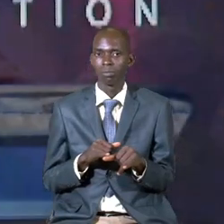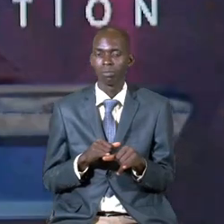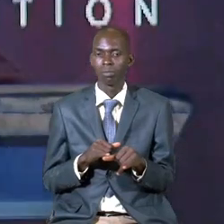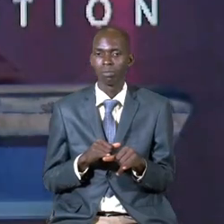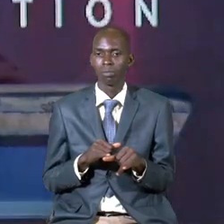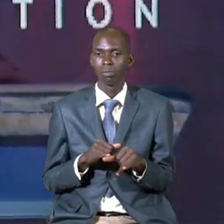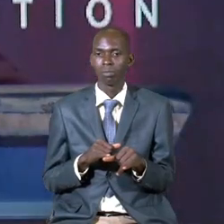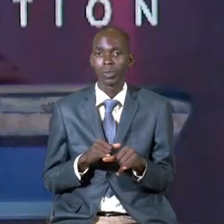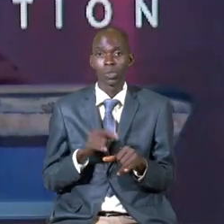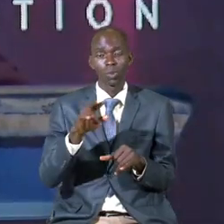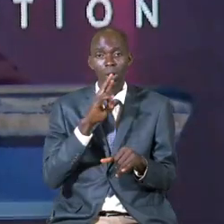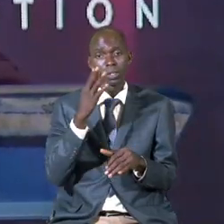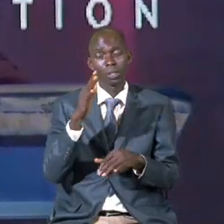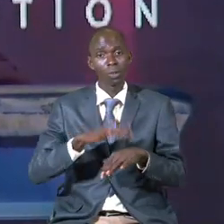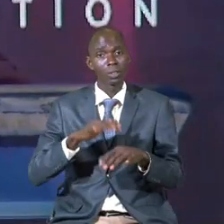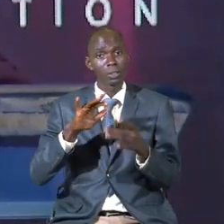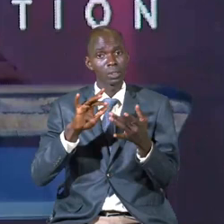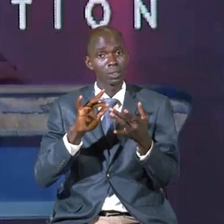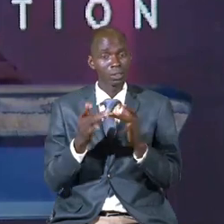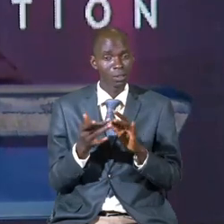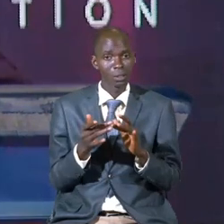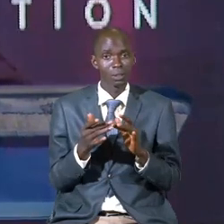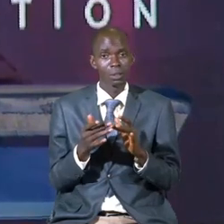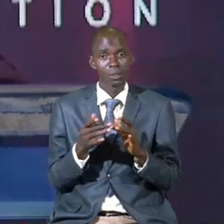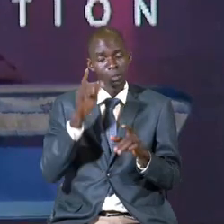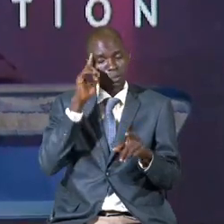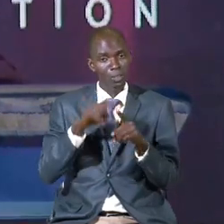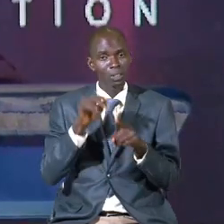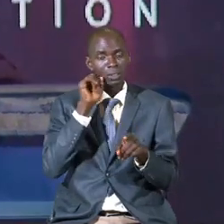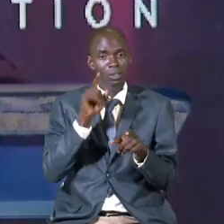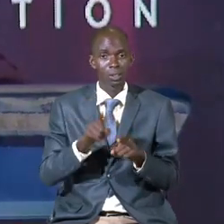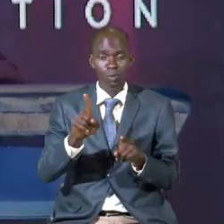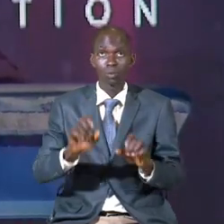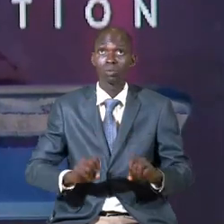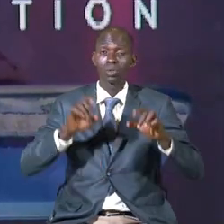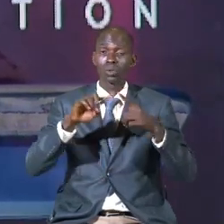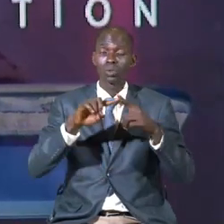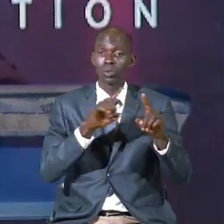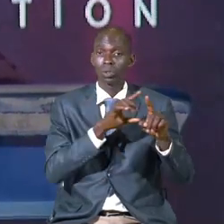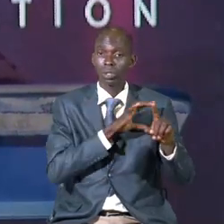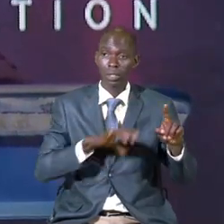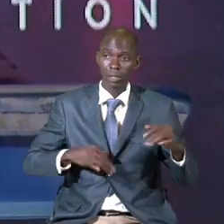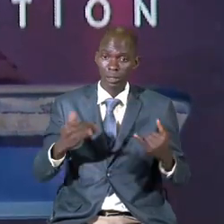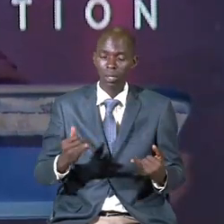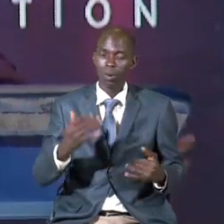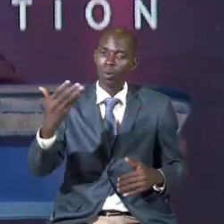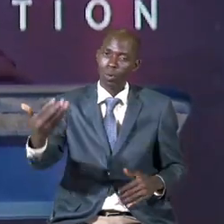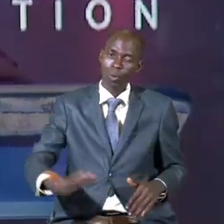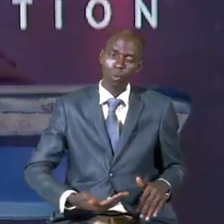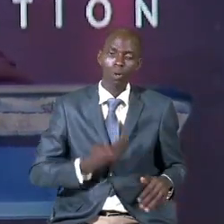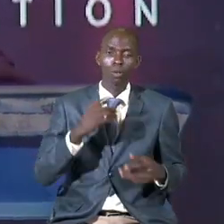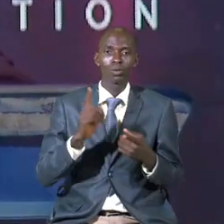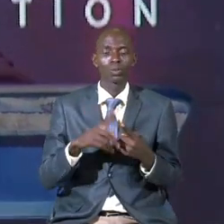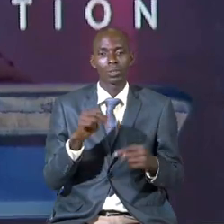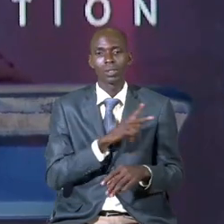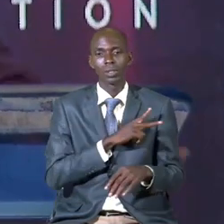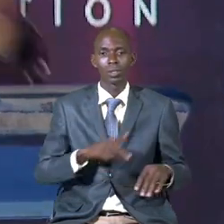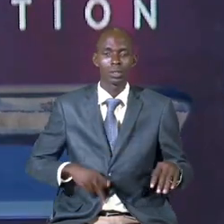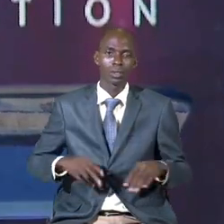online brethren welcome welcome to the kingdom welcome to the